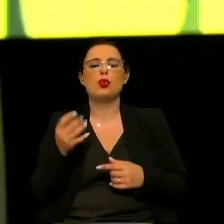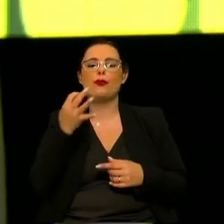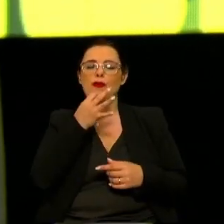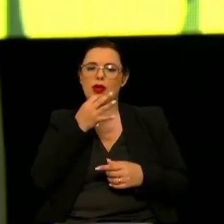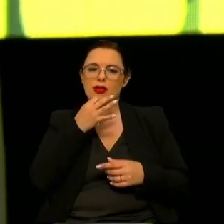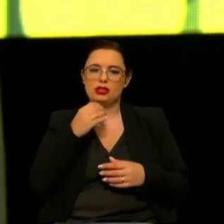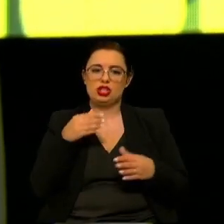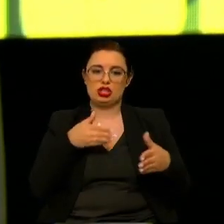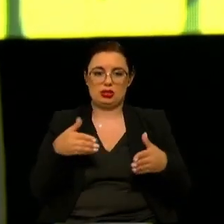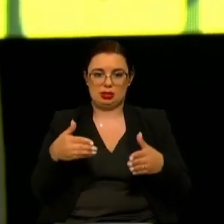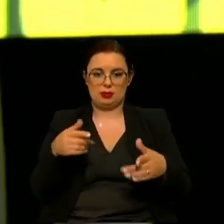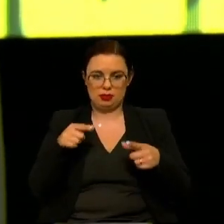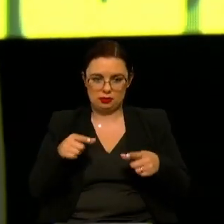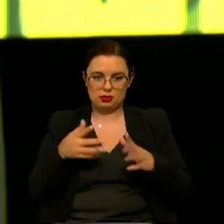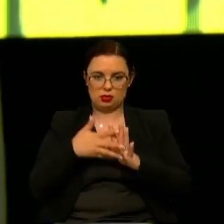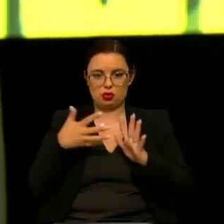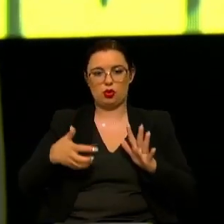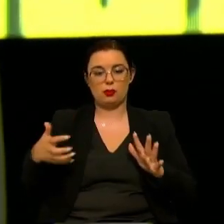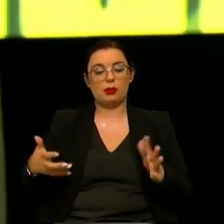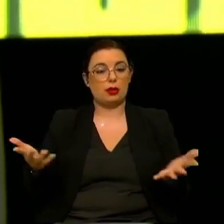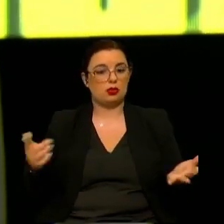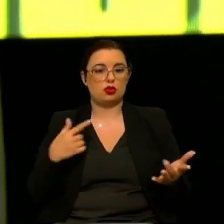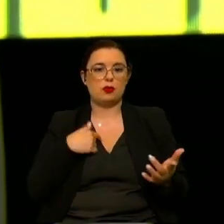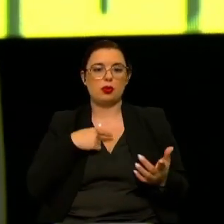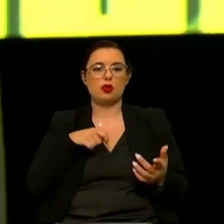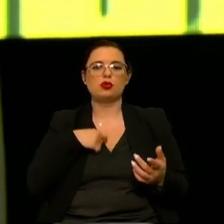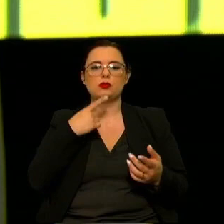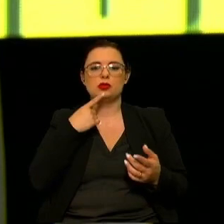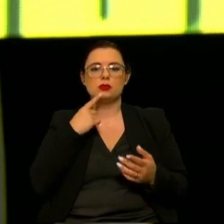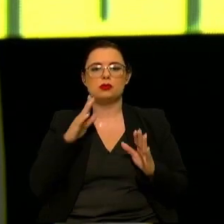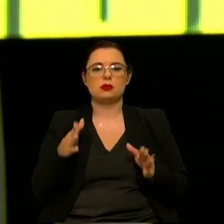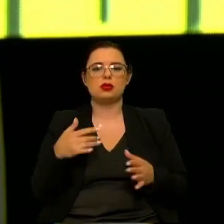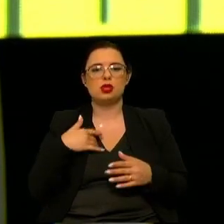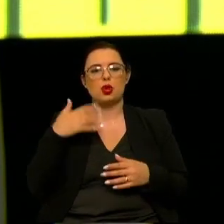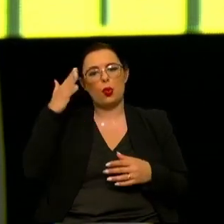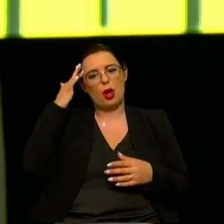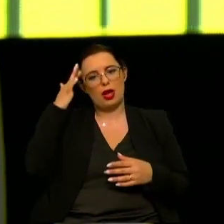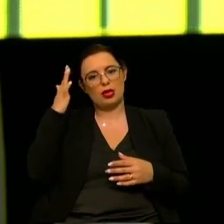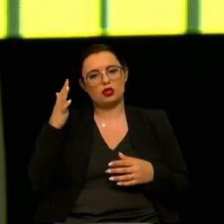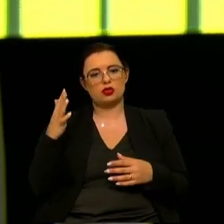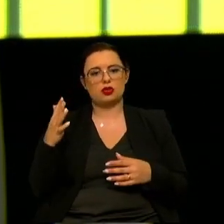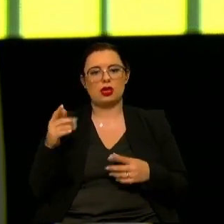When you talk about this complex way forward,